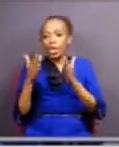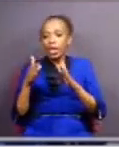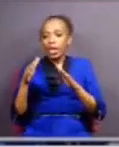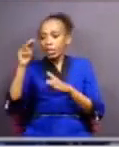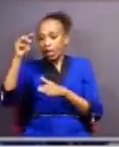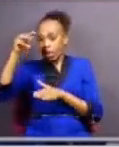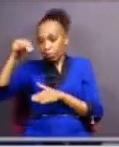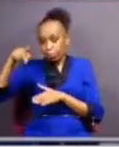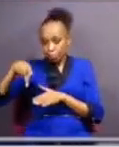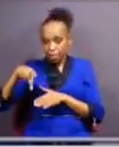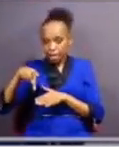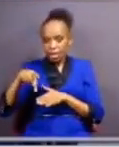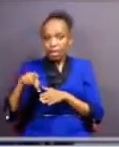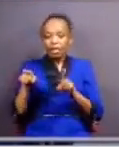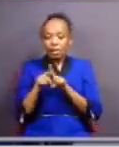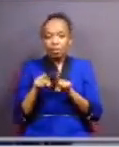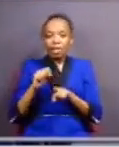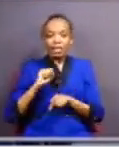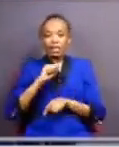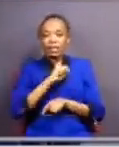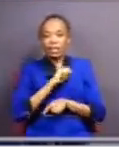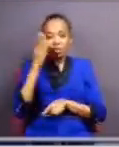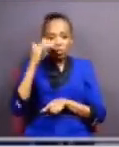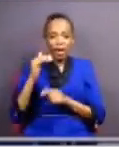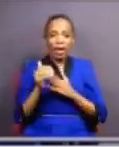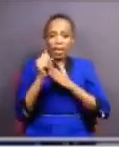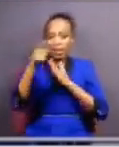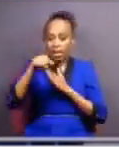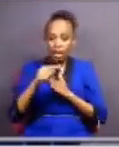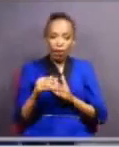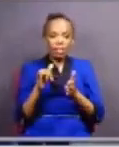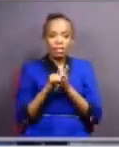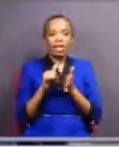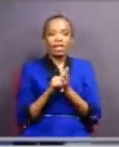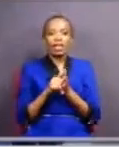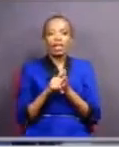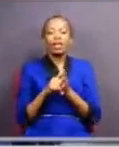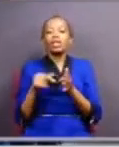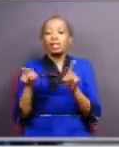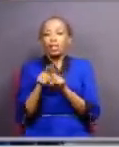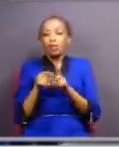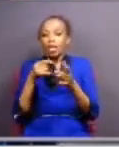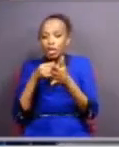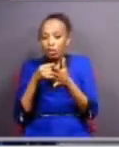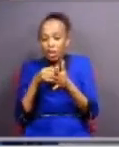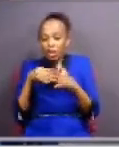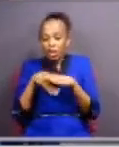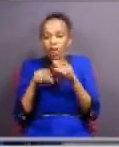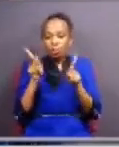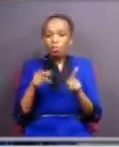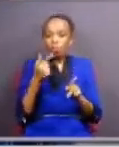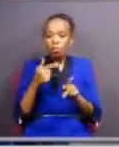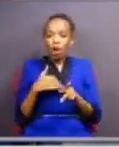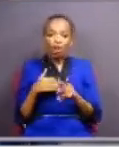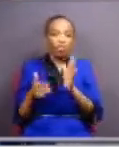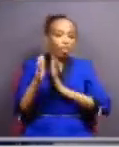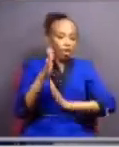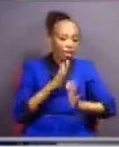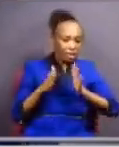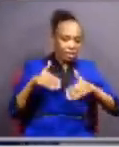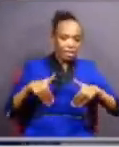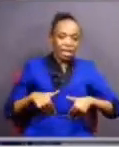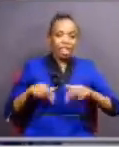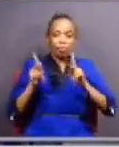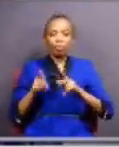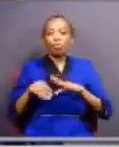of parliament, members of senate, because those are our leaders, that they should not be part of the people who are organizing young